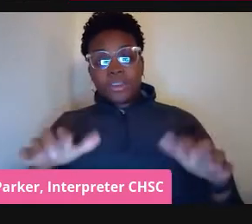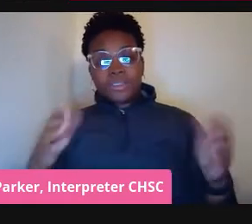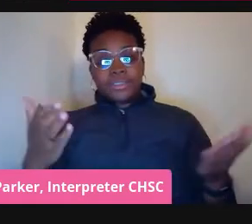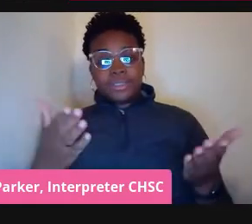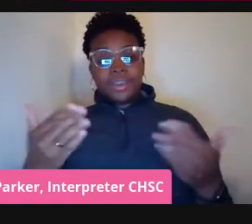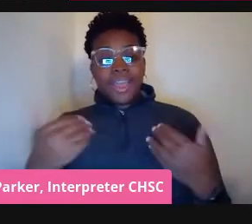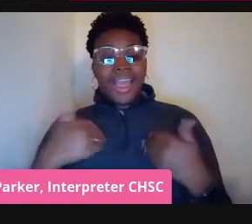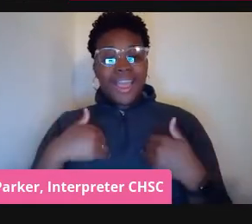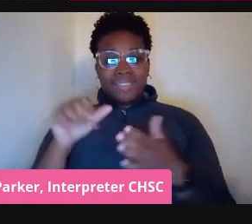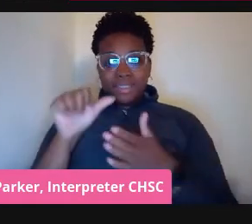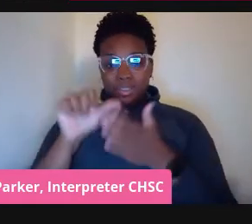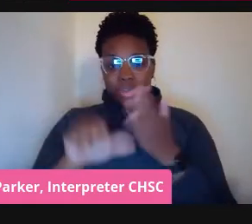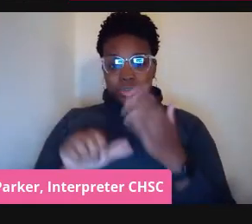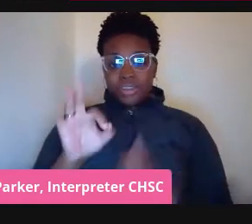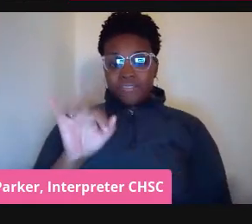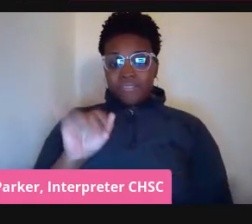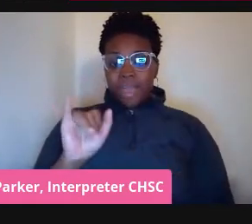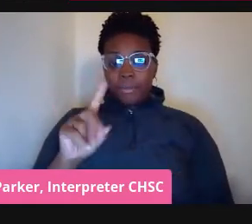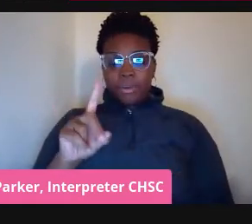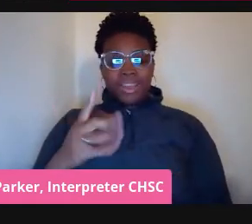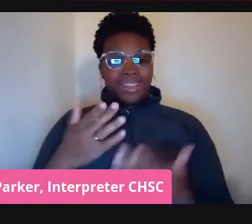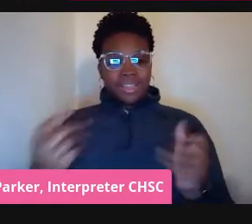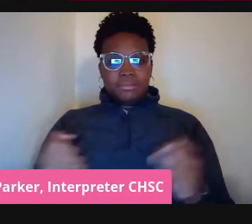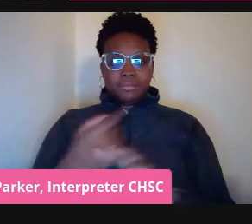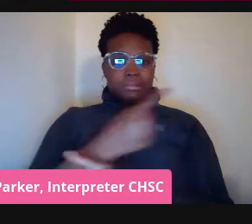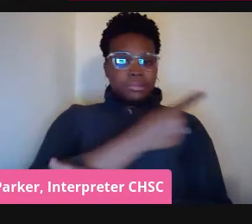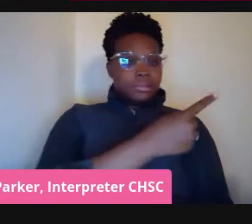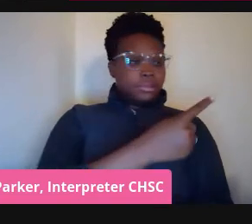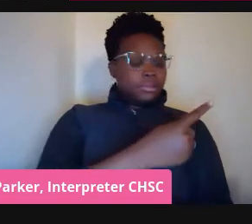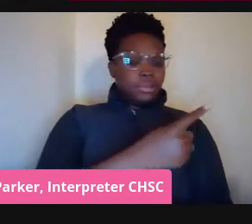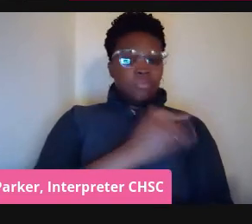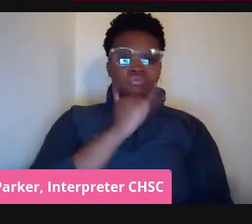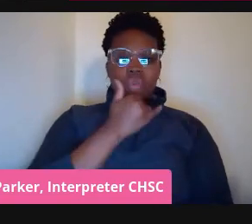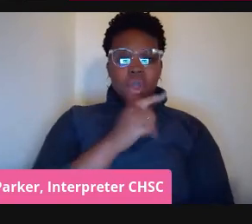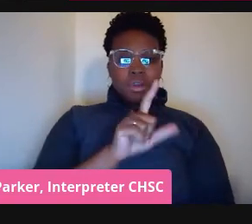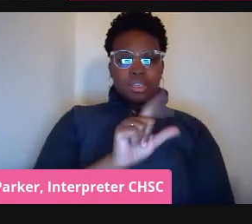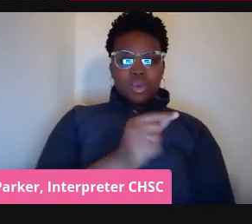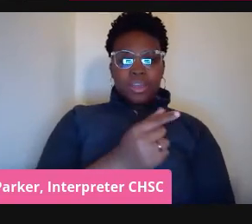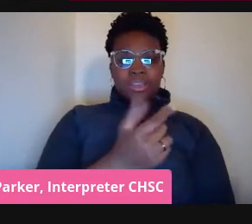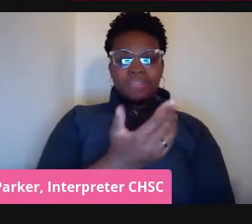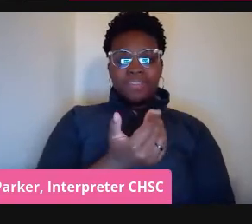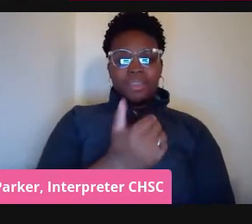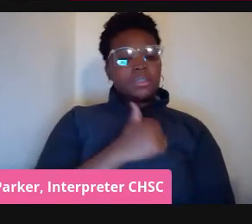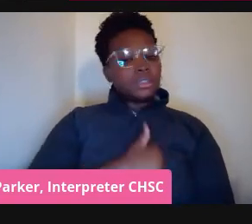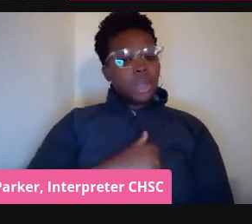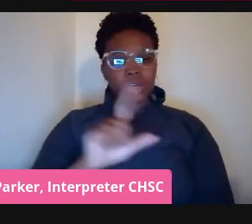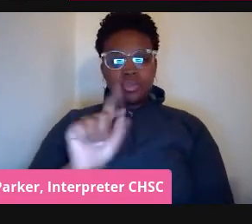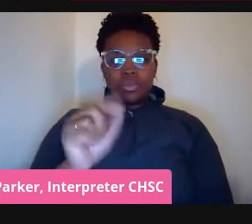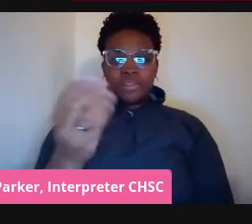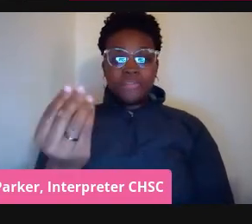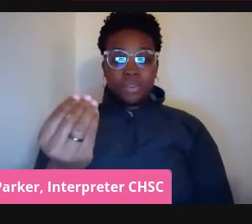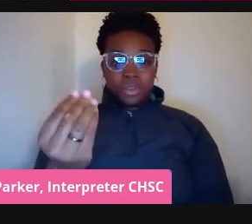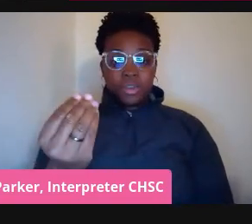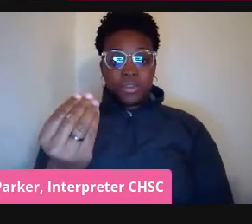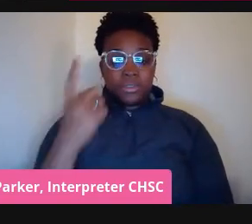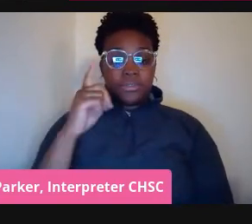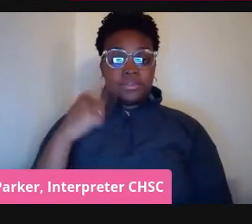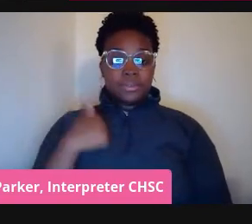that fibroid surgery where things went so wrong in 2015 for me, 2014 for me,